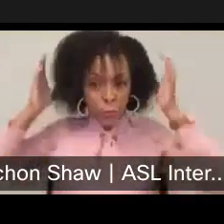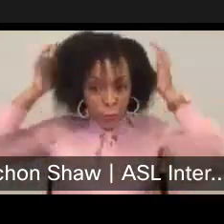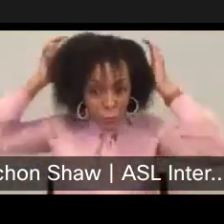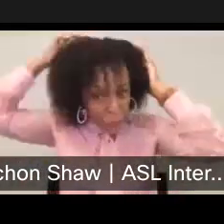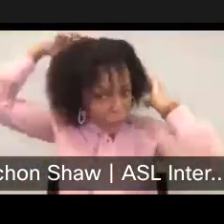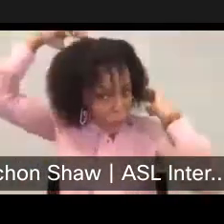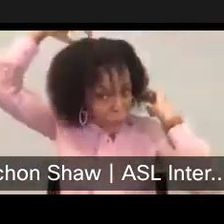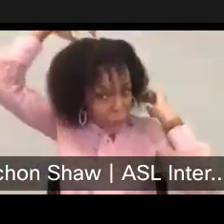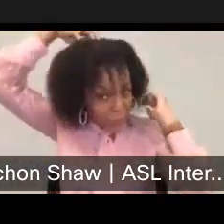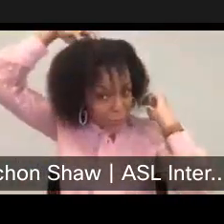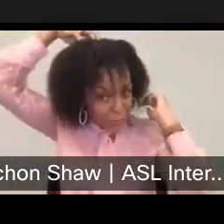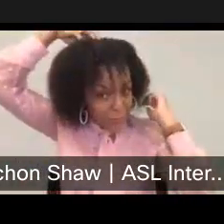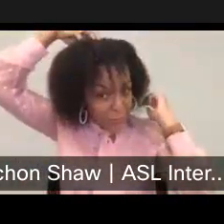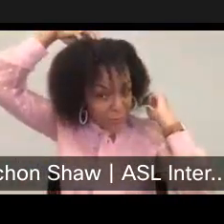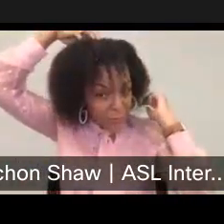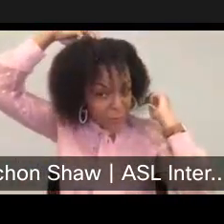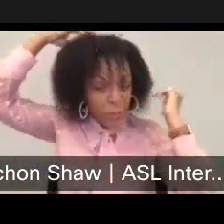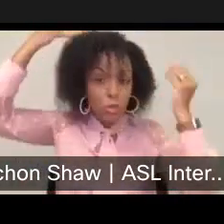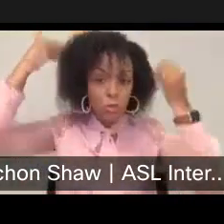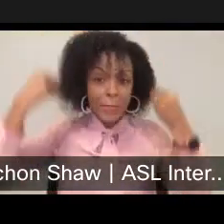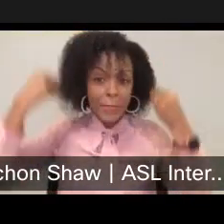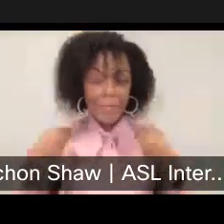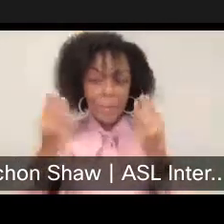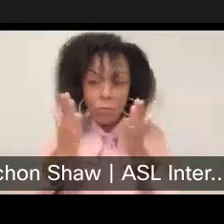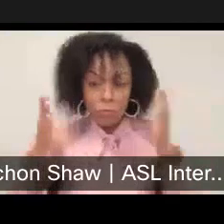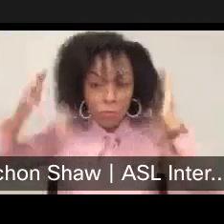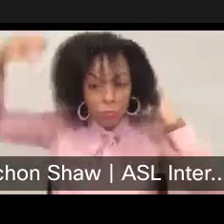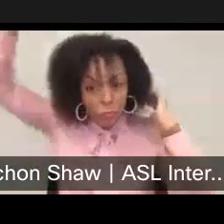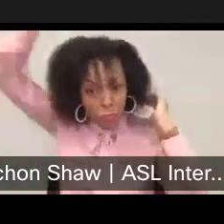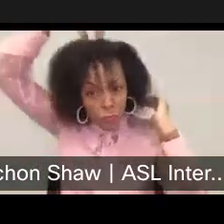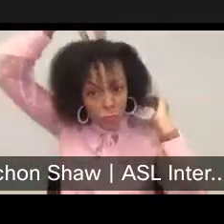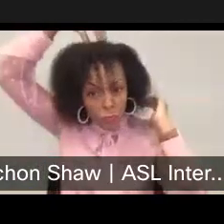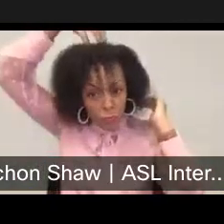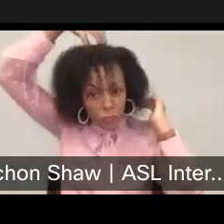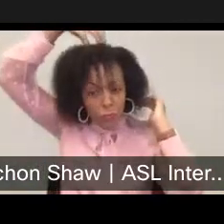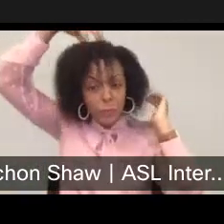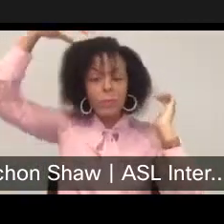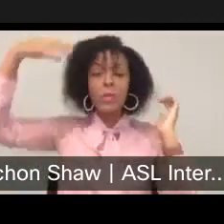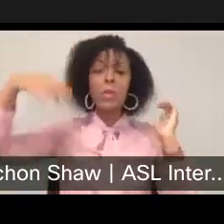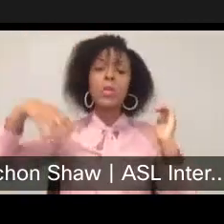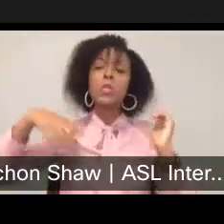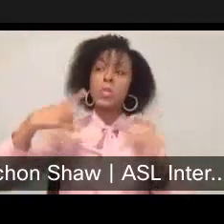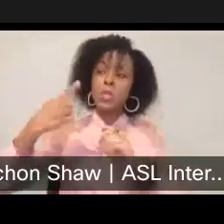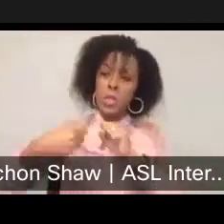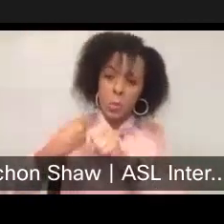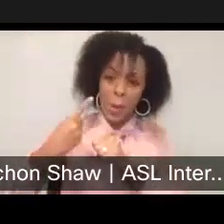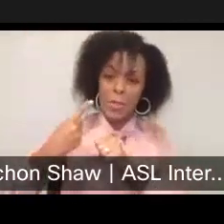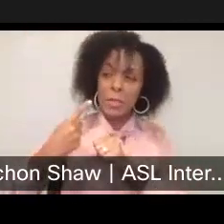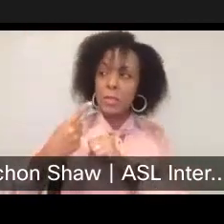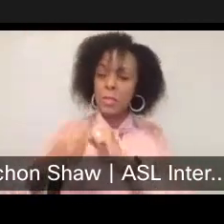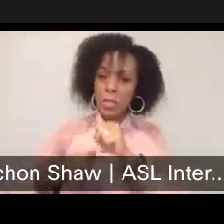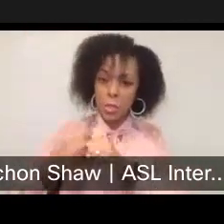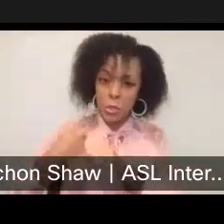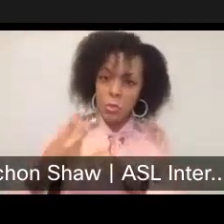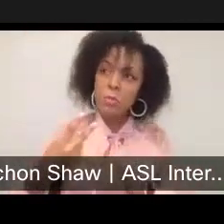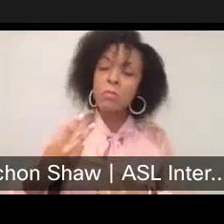on top, but it's straight. So the first couple of years, that was important for us, you know, for us